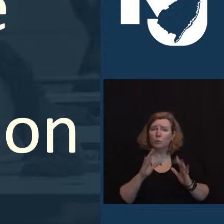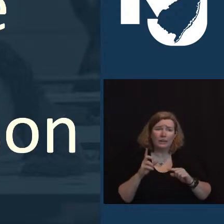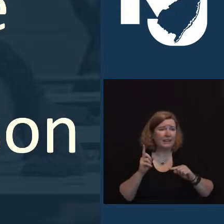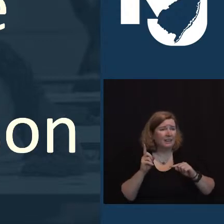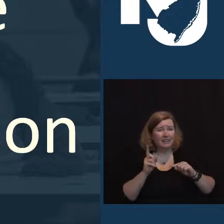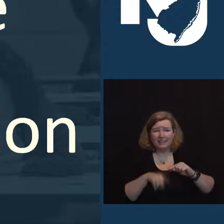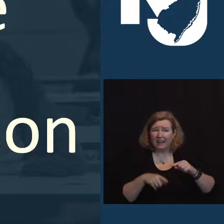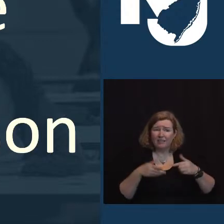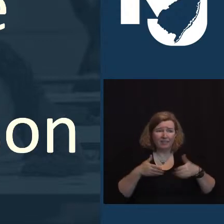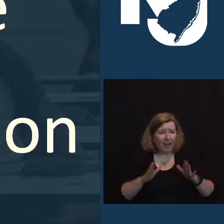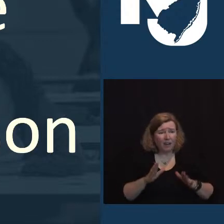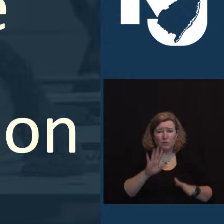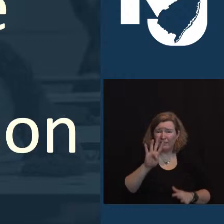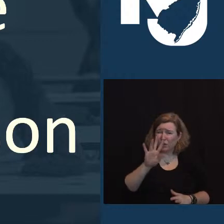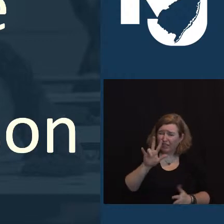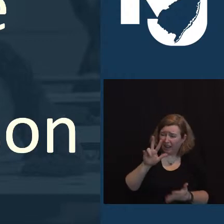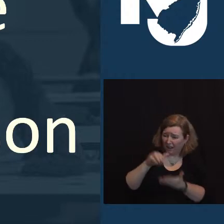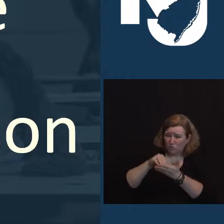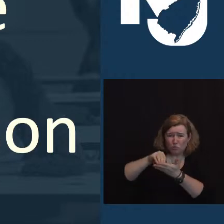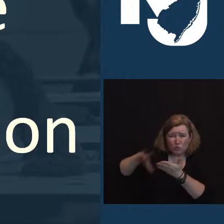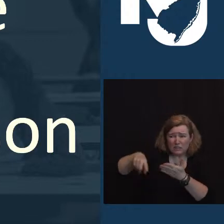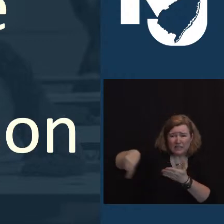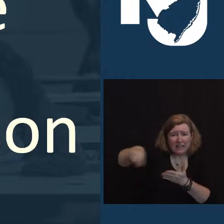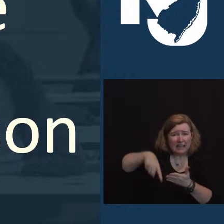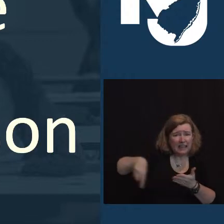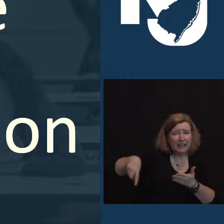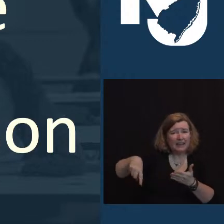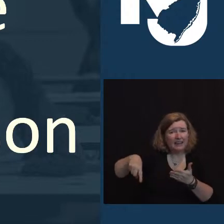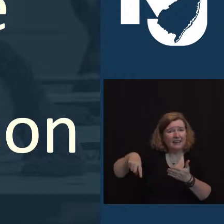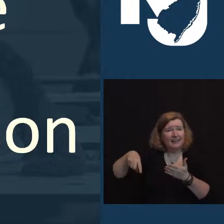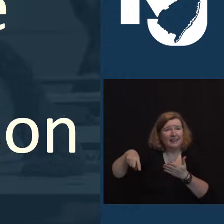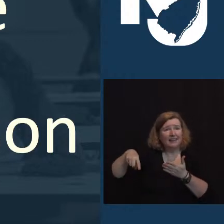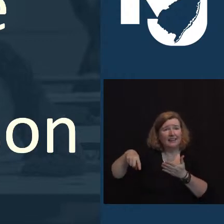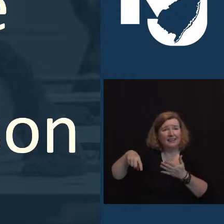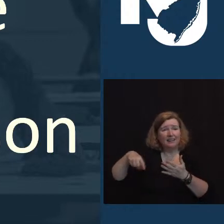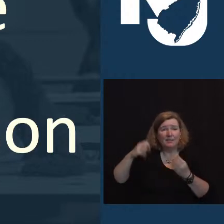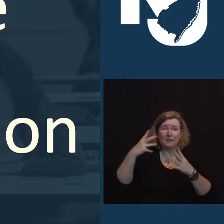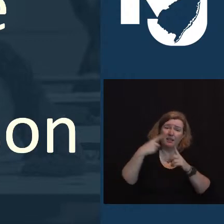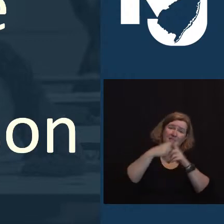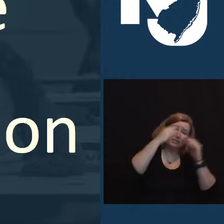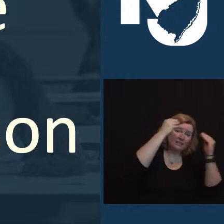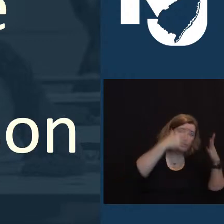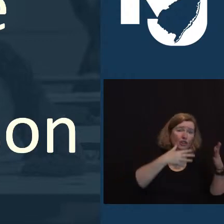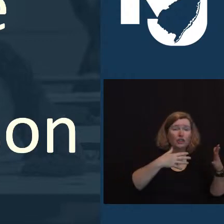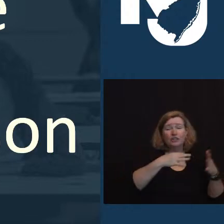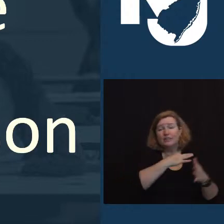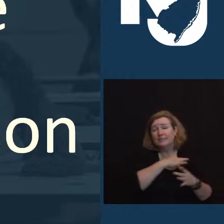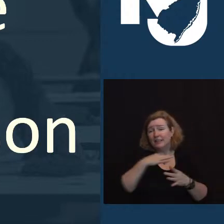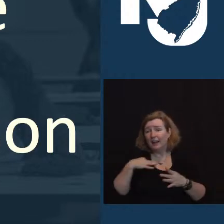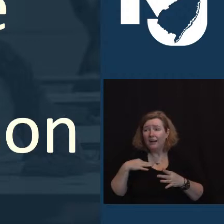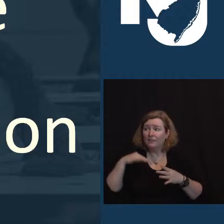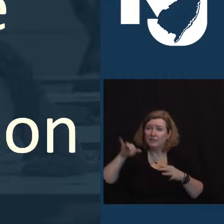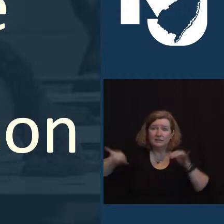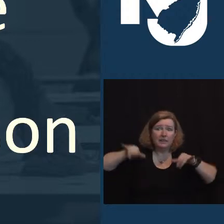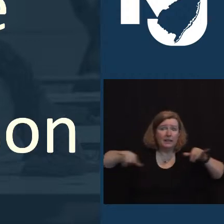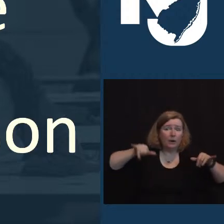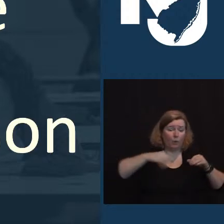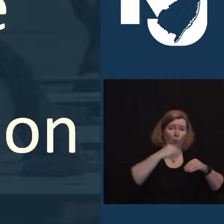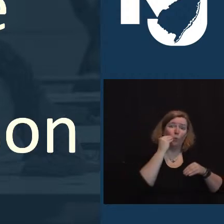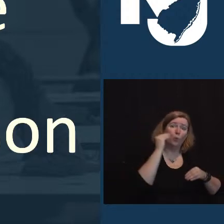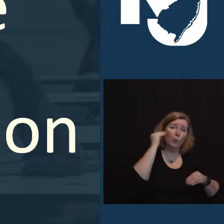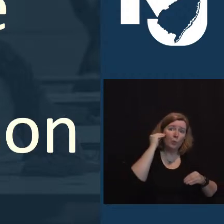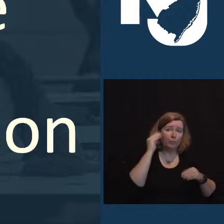43,000 of our students, as well as thousands of educators and staff, out of their classrooms for an entire